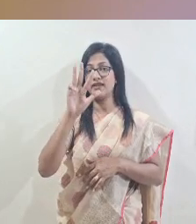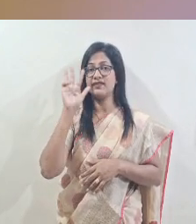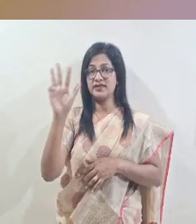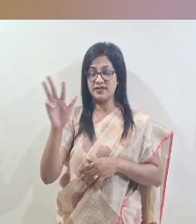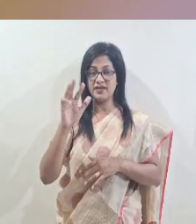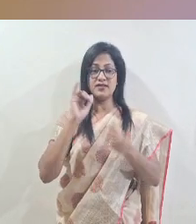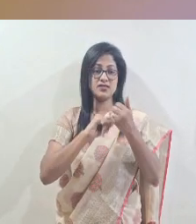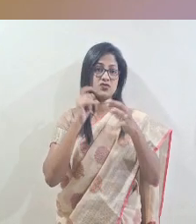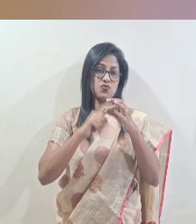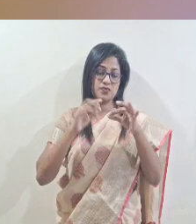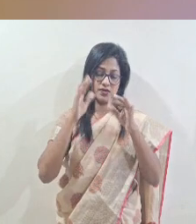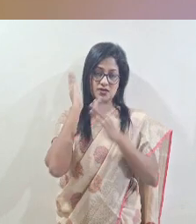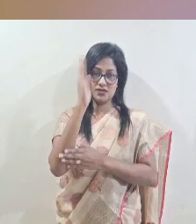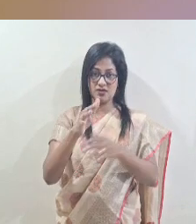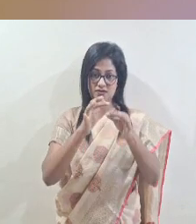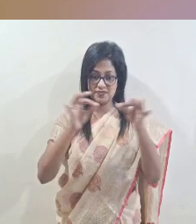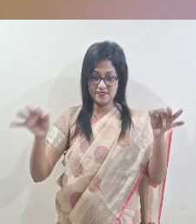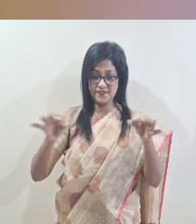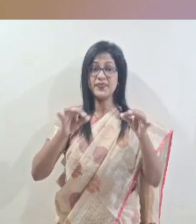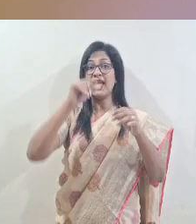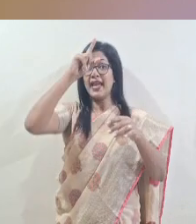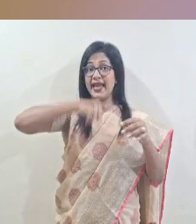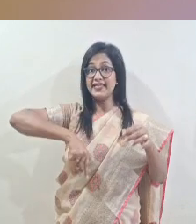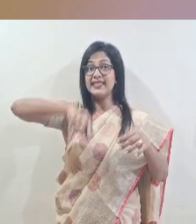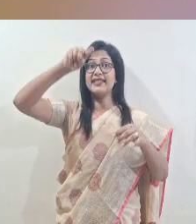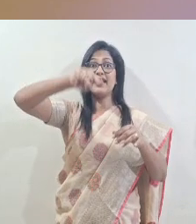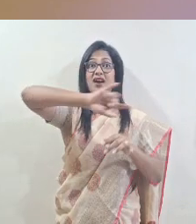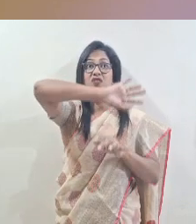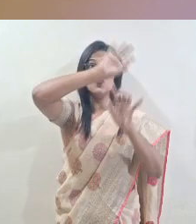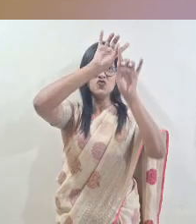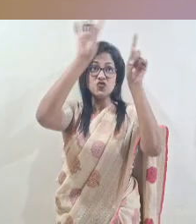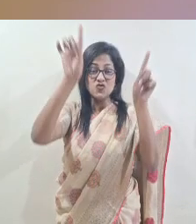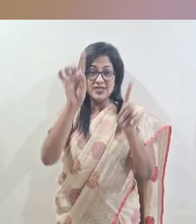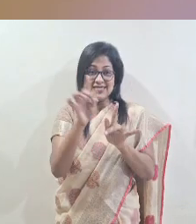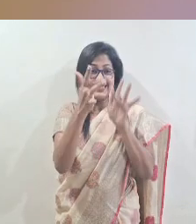and it is located in the central part of India, so it has high